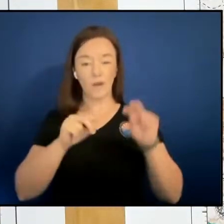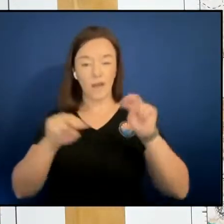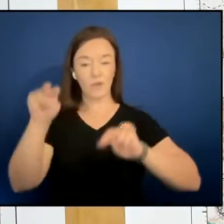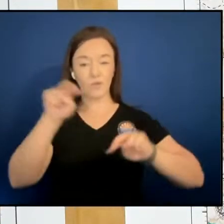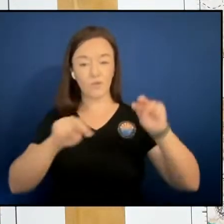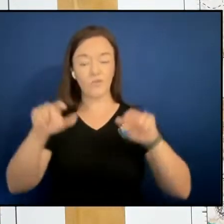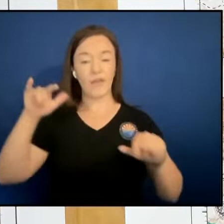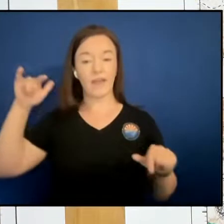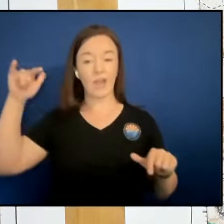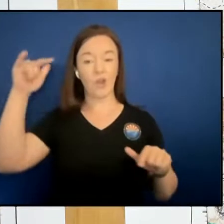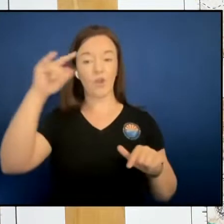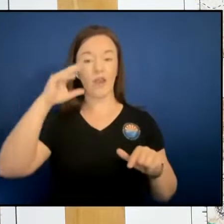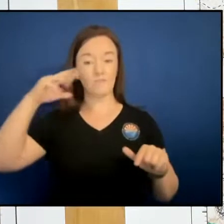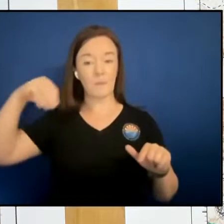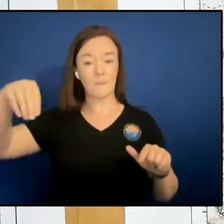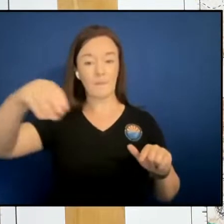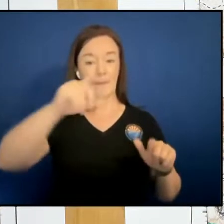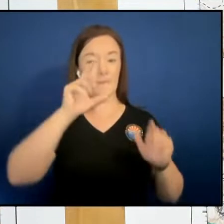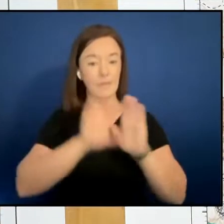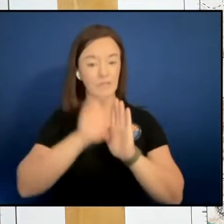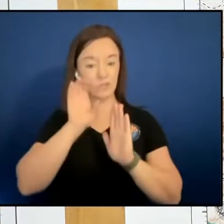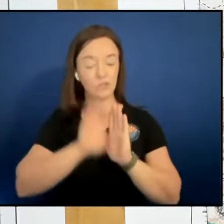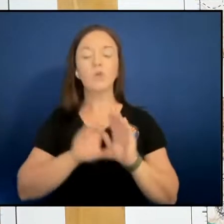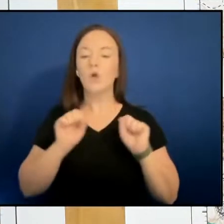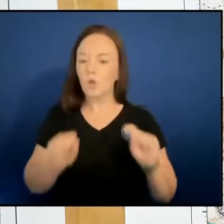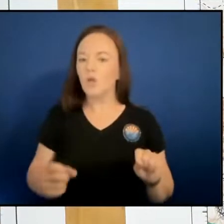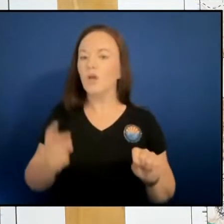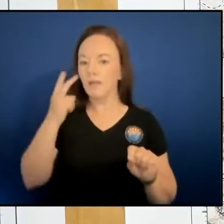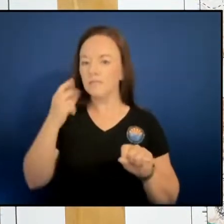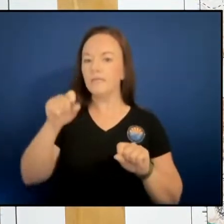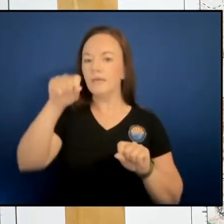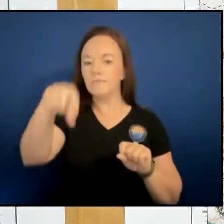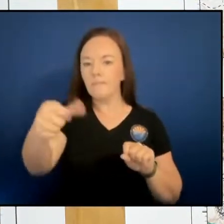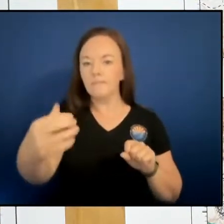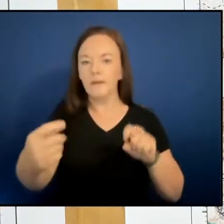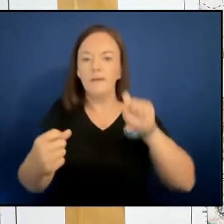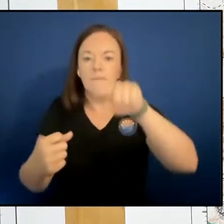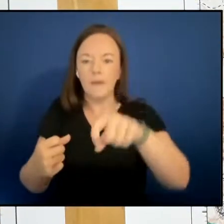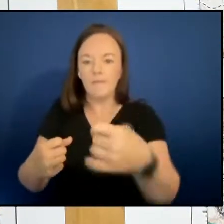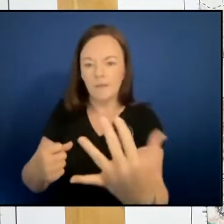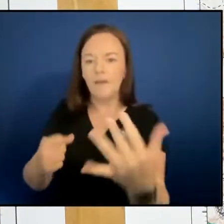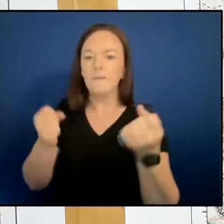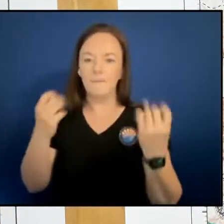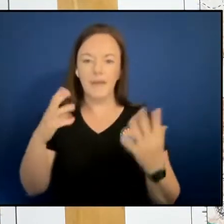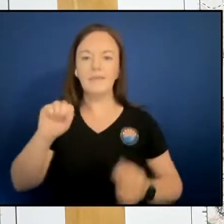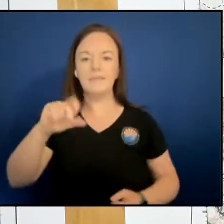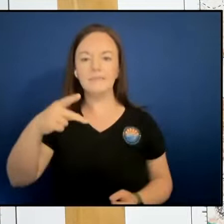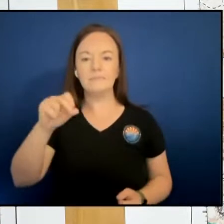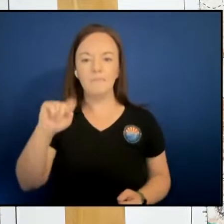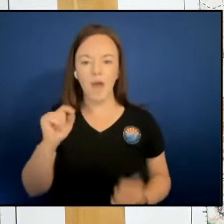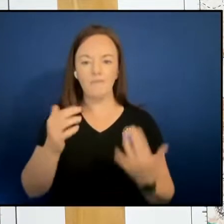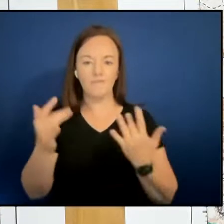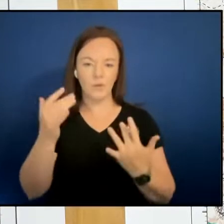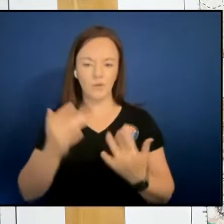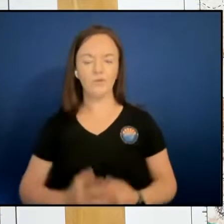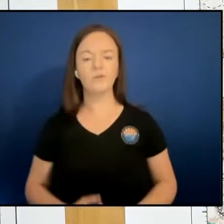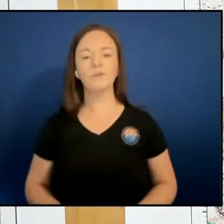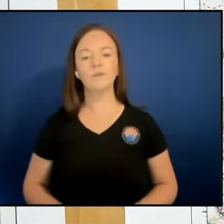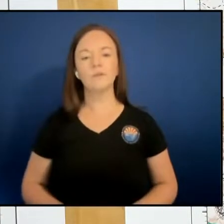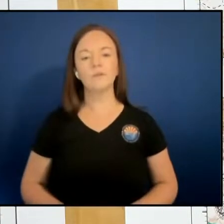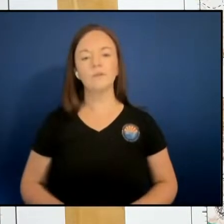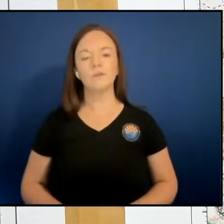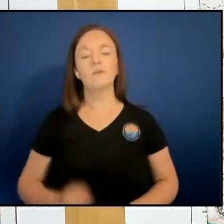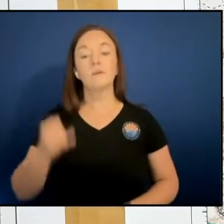the aircraft took, you could see a lot of spot fires out in front of it, which is no surprise. And when a fire not only burns through the timber as it